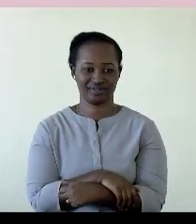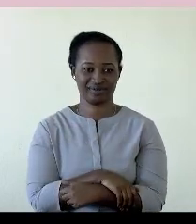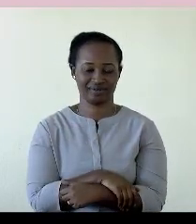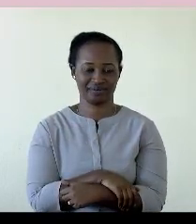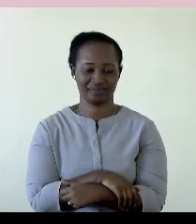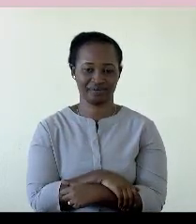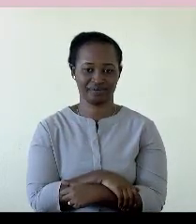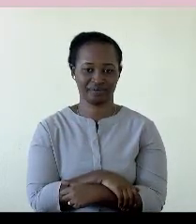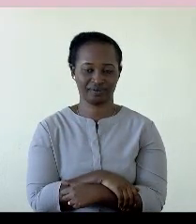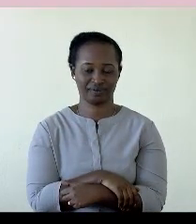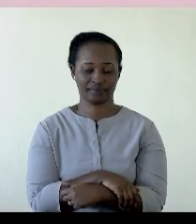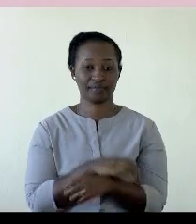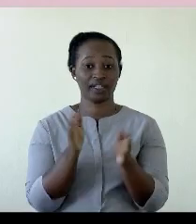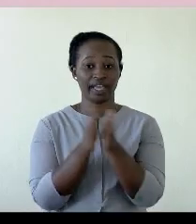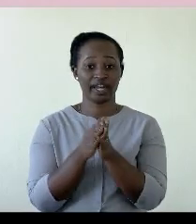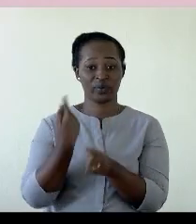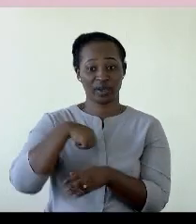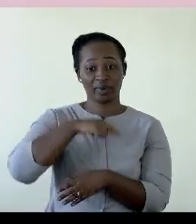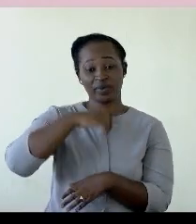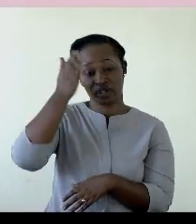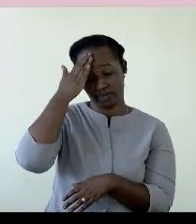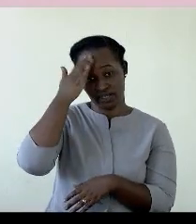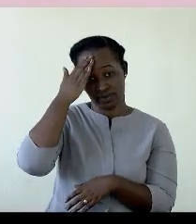employees. And we know that